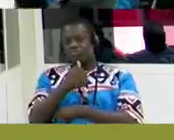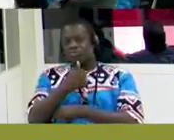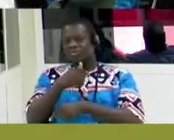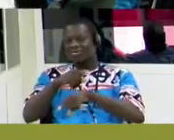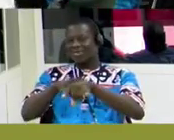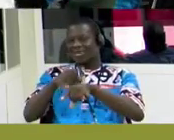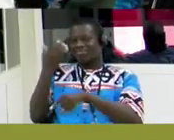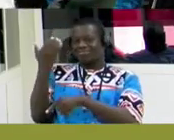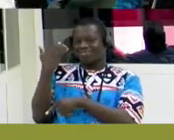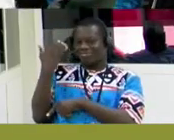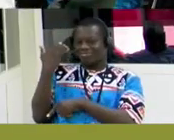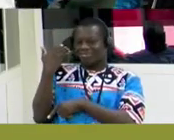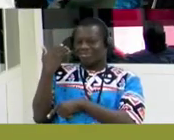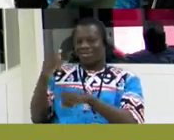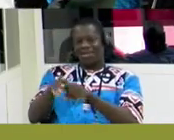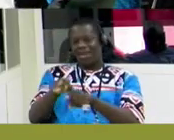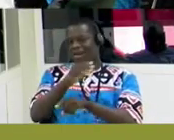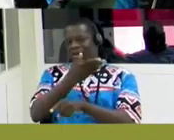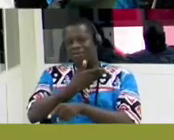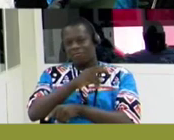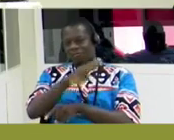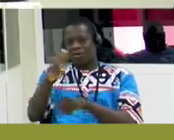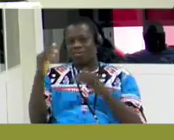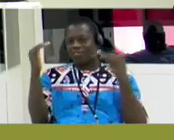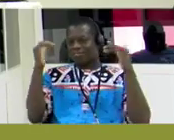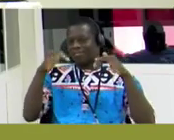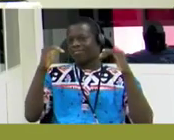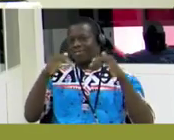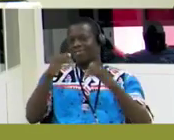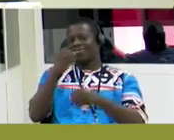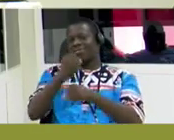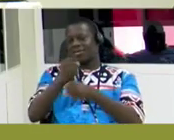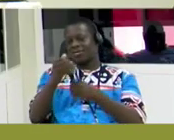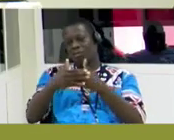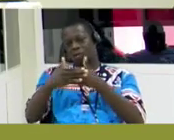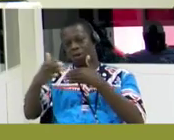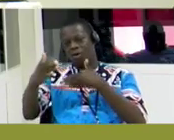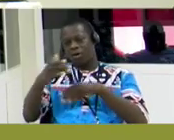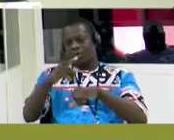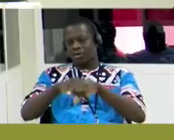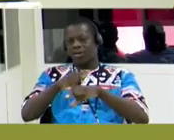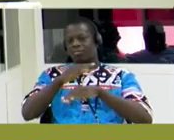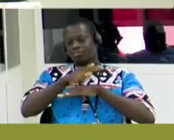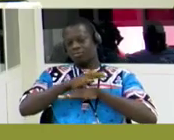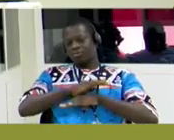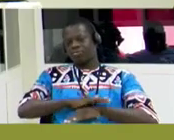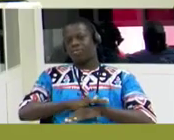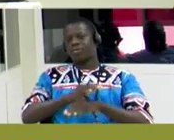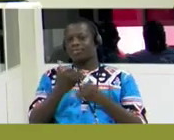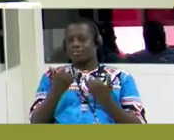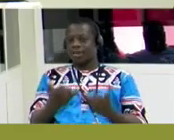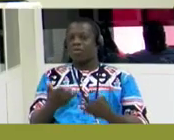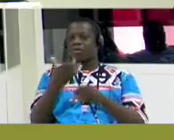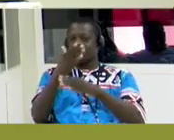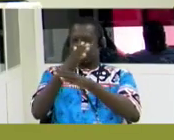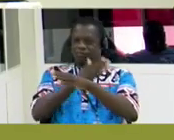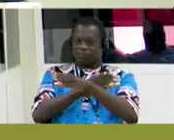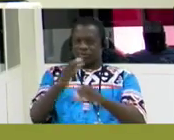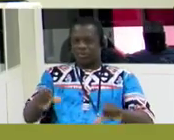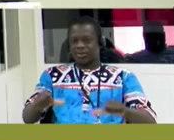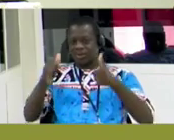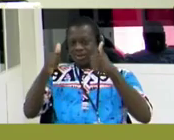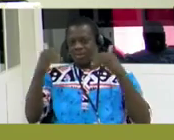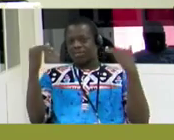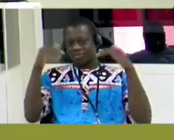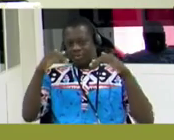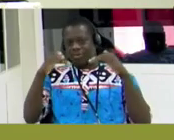probably gave you more time to rest a bit. Before we start our proceedings, may I call on religious leaders